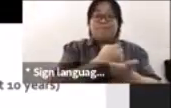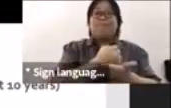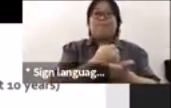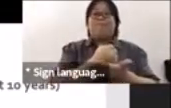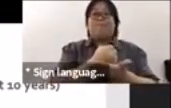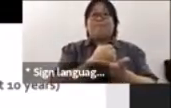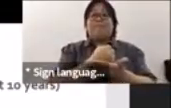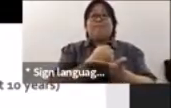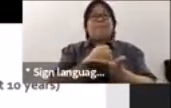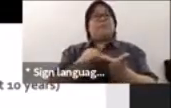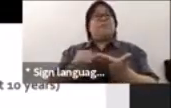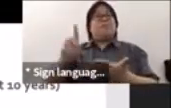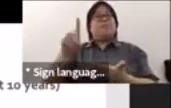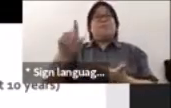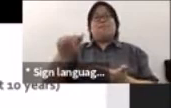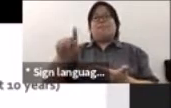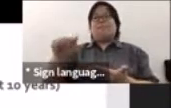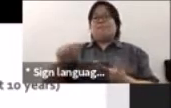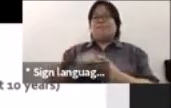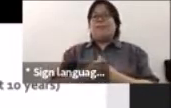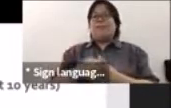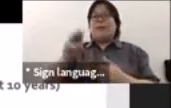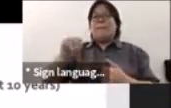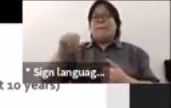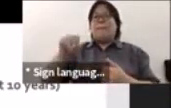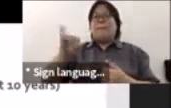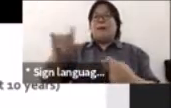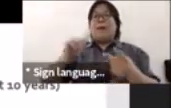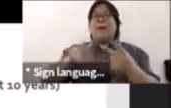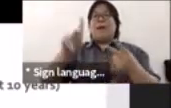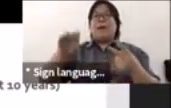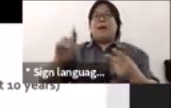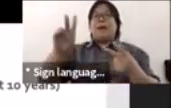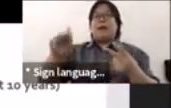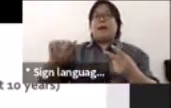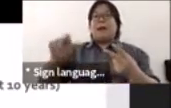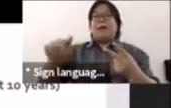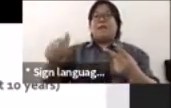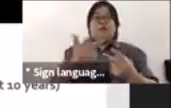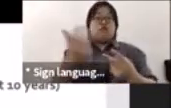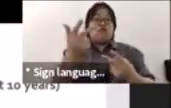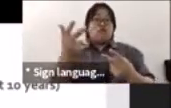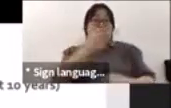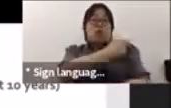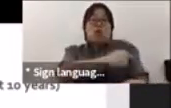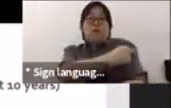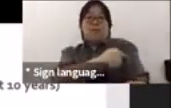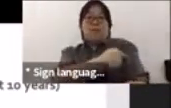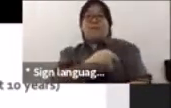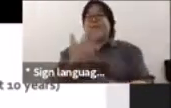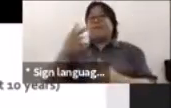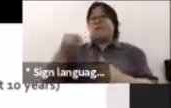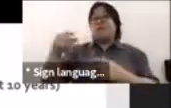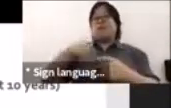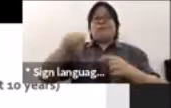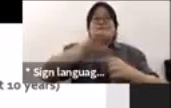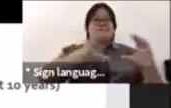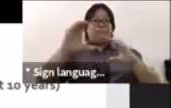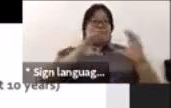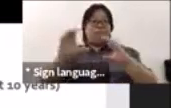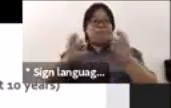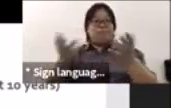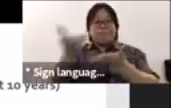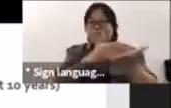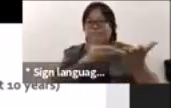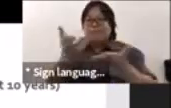collected data. Since the data is collected from Mumbai and Kolkata, several organizations and hospitals have been communicated for the permission and end up with the